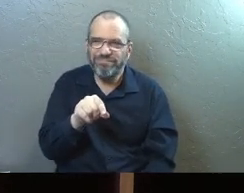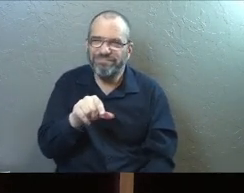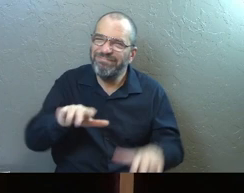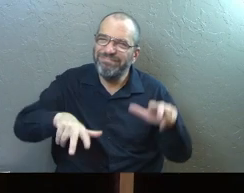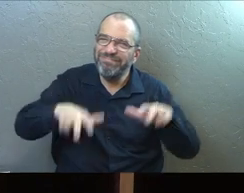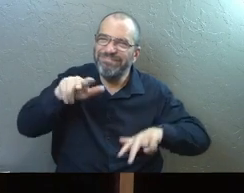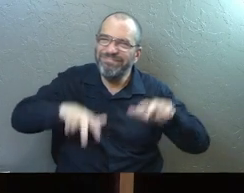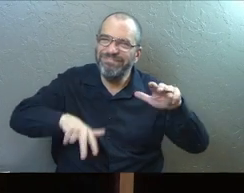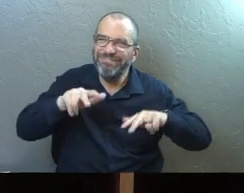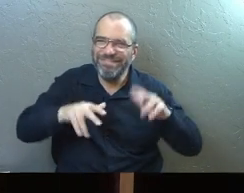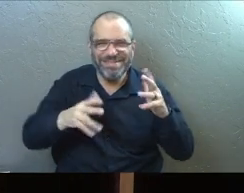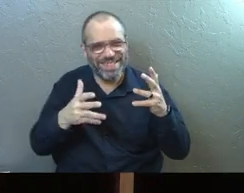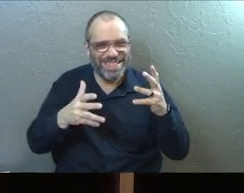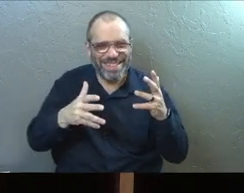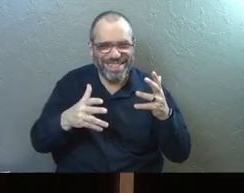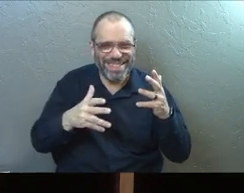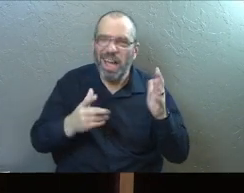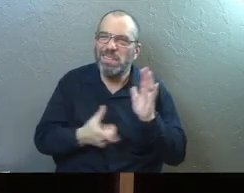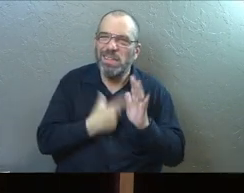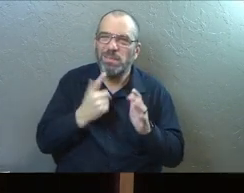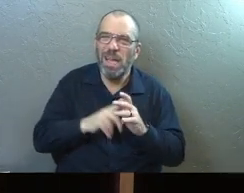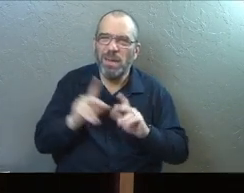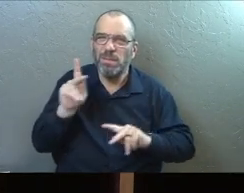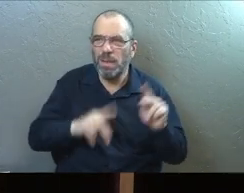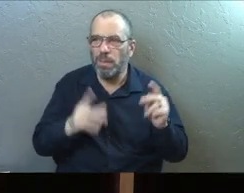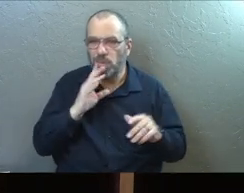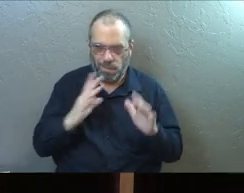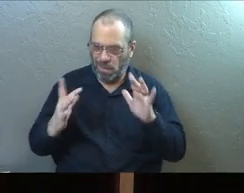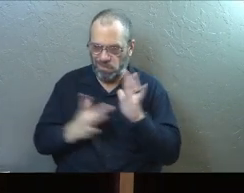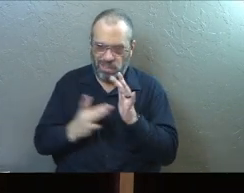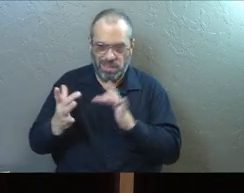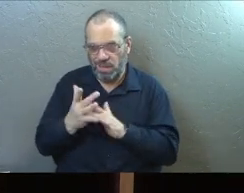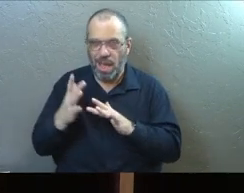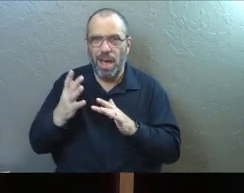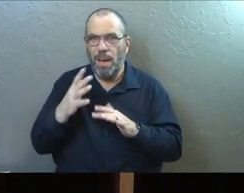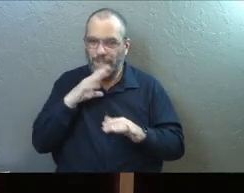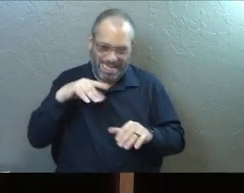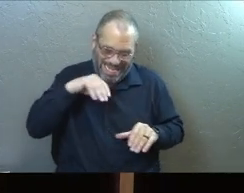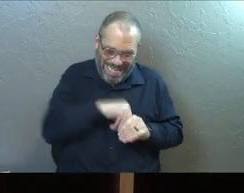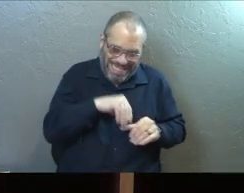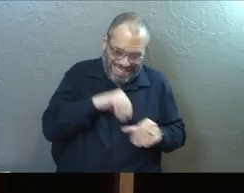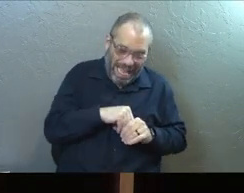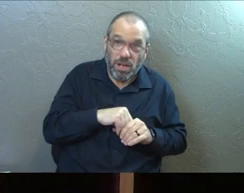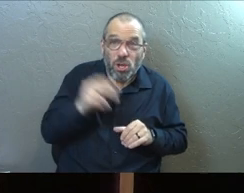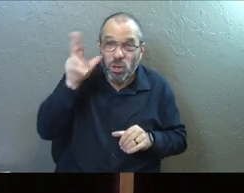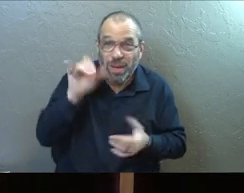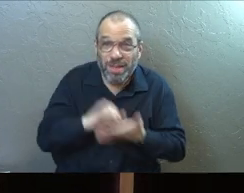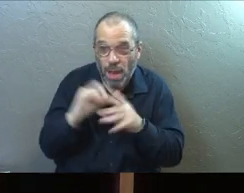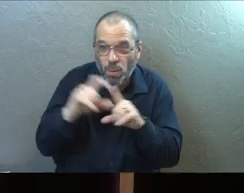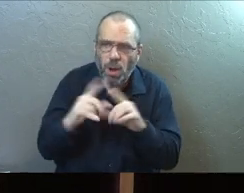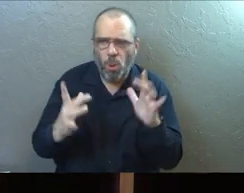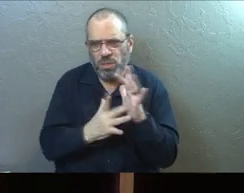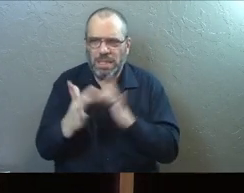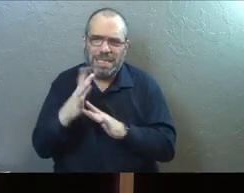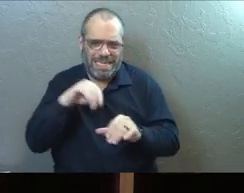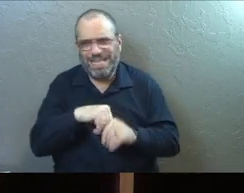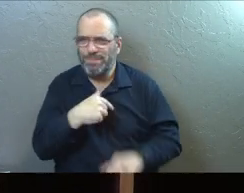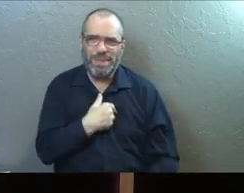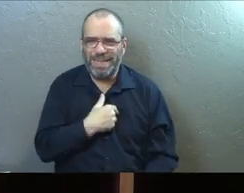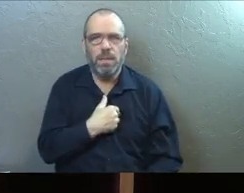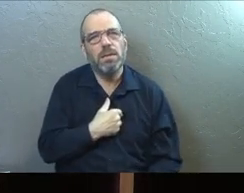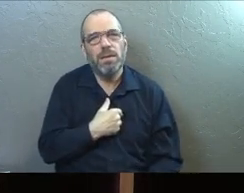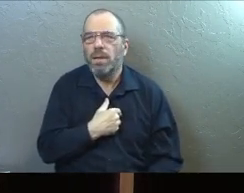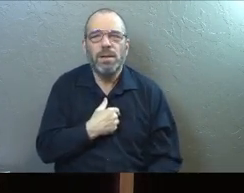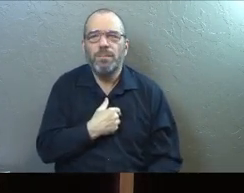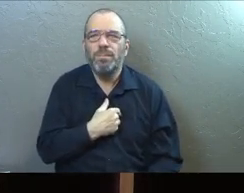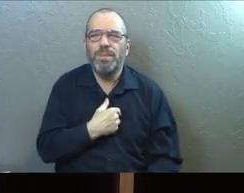me. Because sometimes people talk about Jesus being inside of them. You ever hear Christians talk that way?